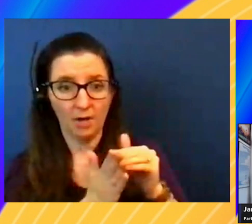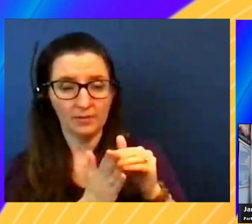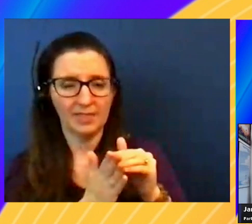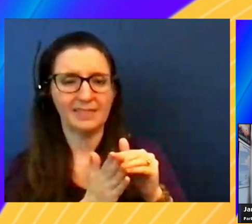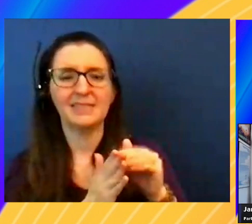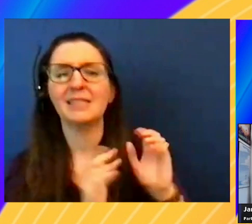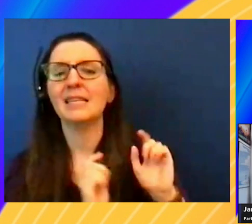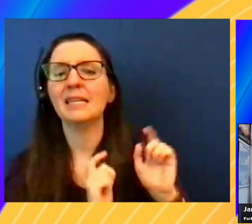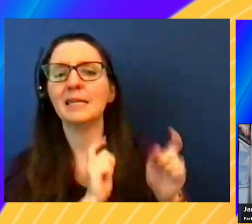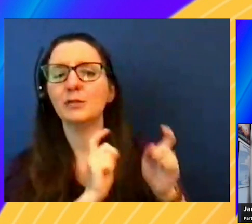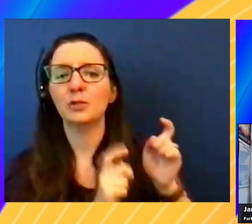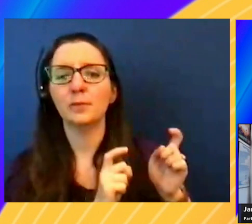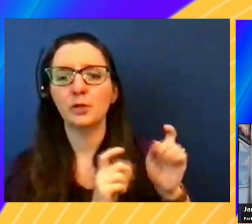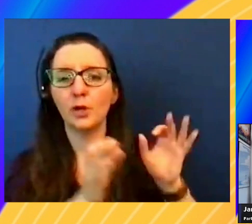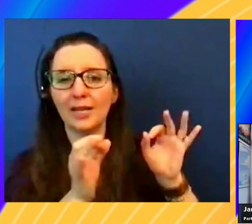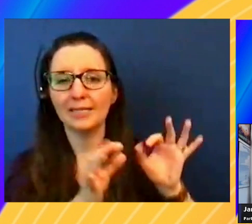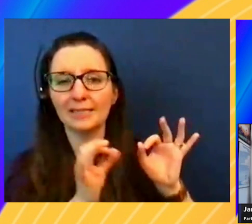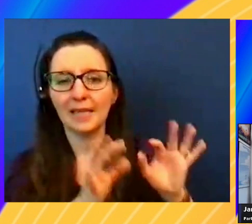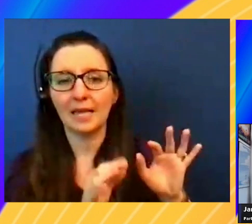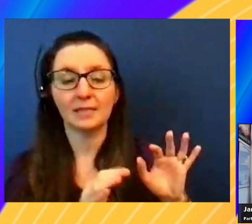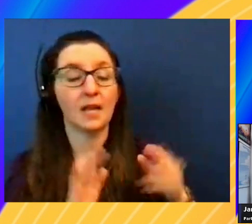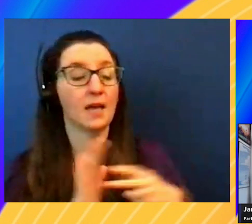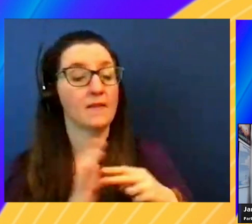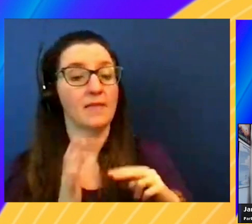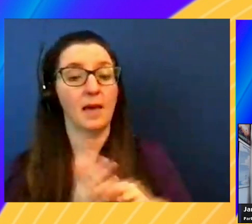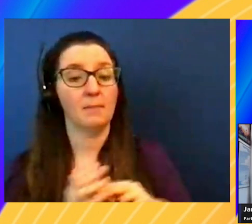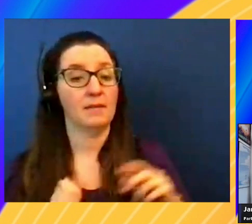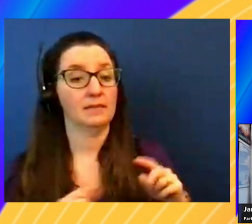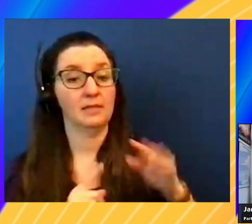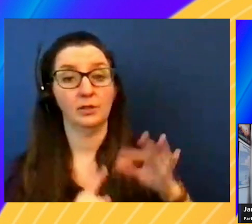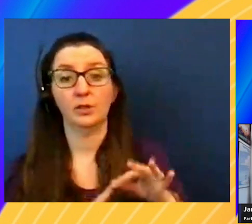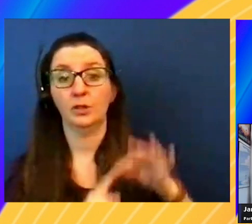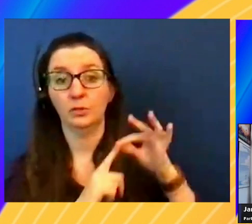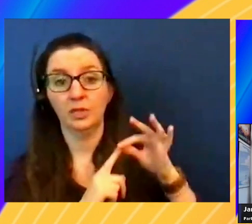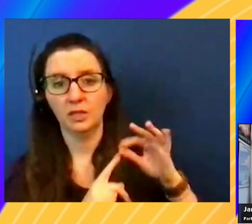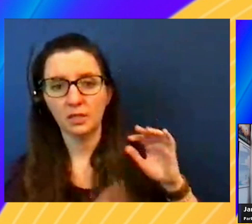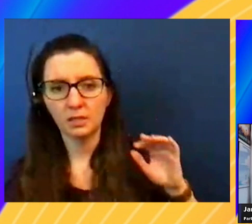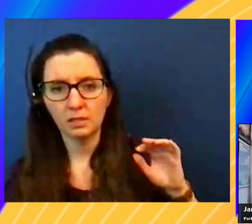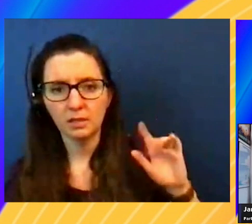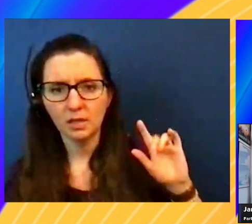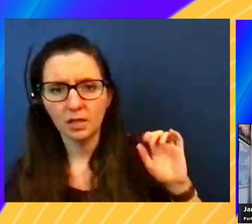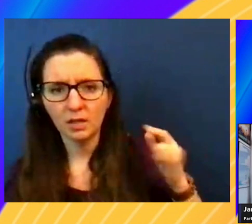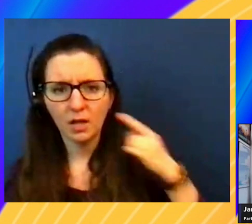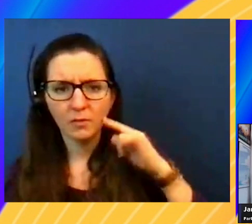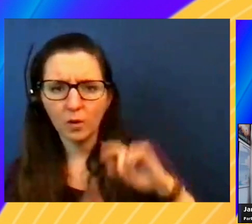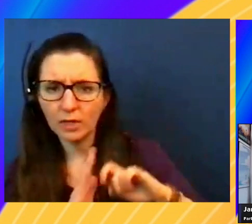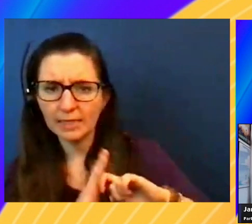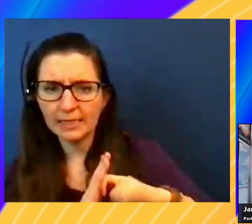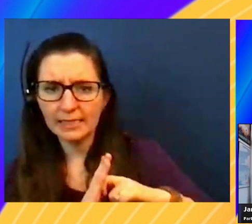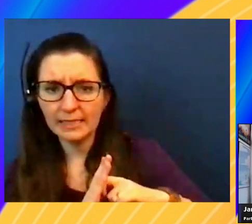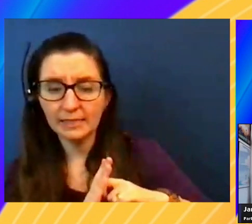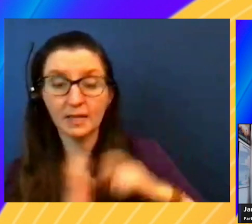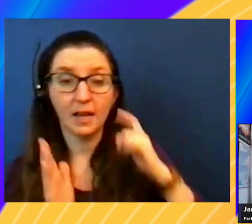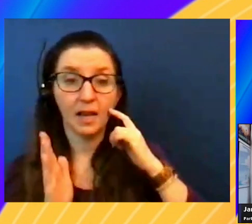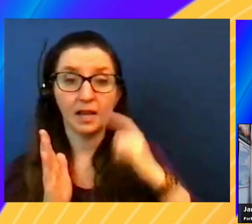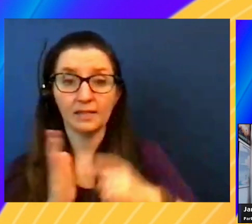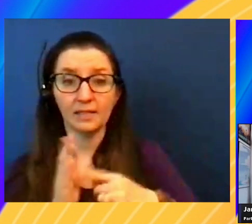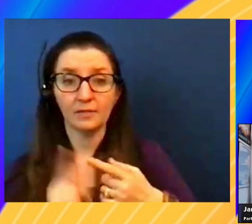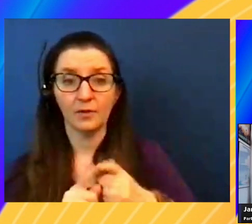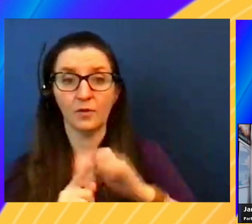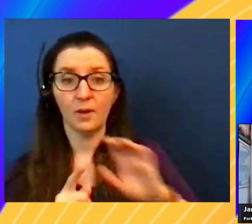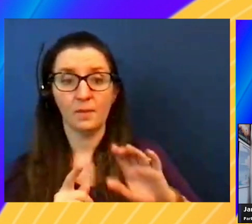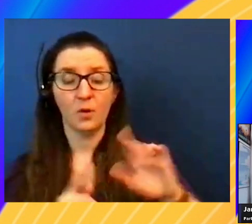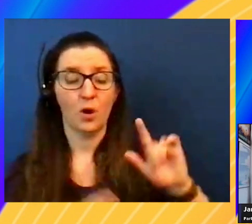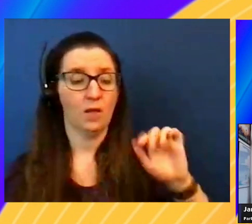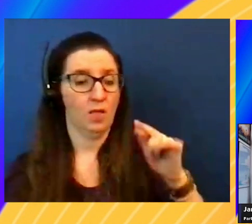But contributors are basically just unique log field keys. So they're unique identifiers from your logs or unique keys from your logs, and you can